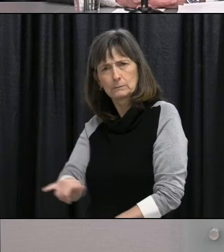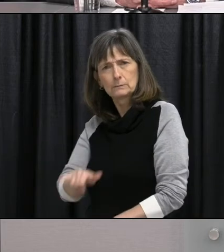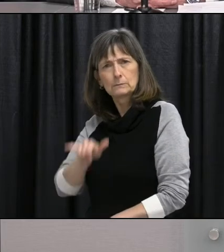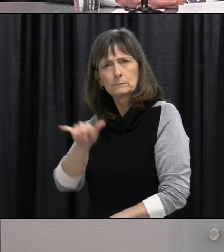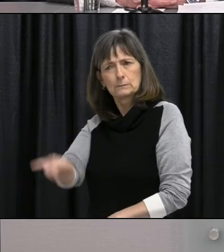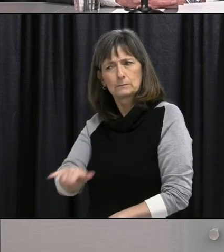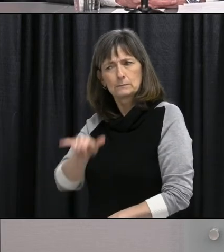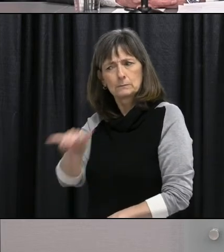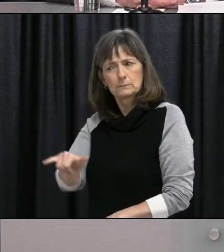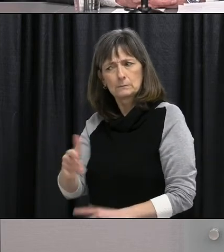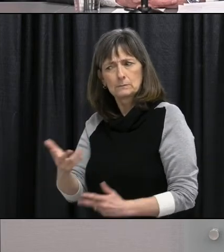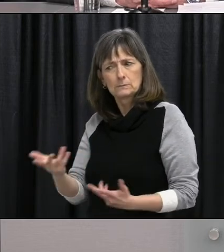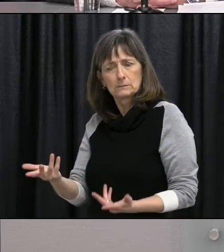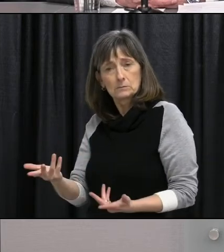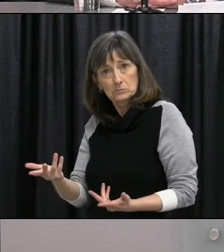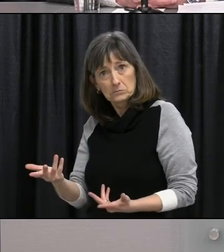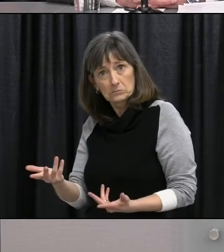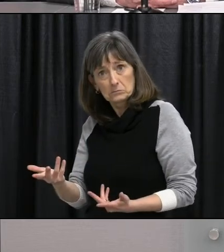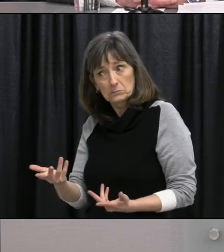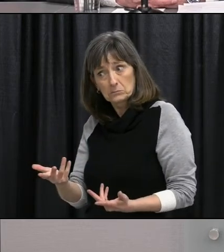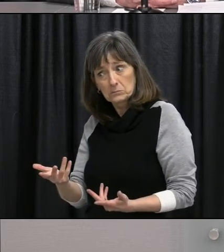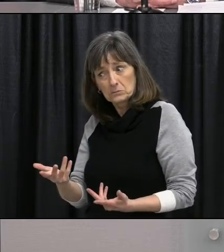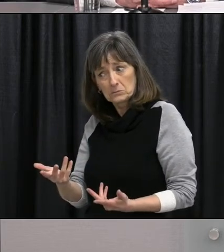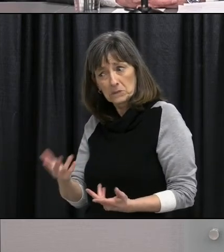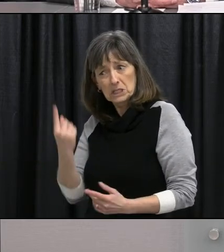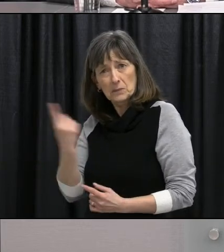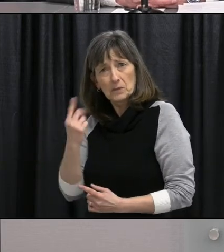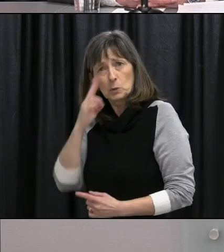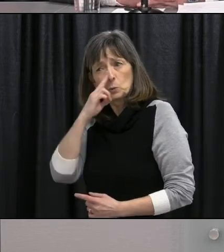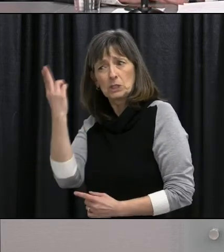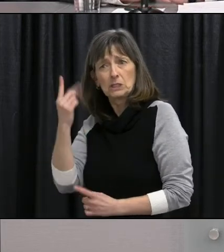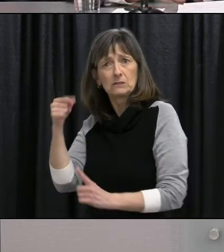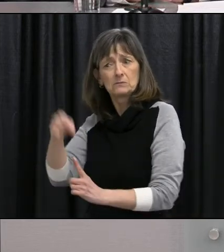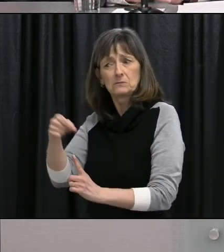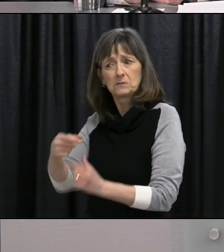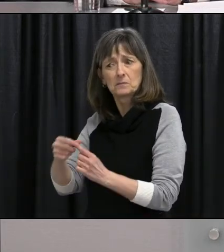this disease in light of this particular case?